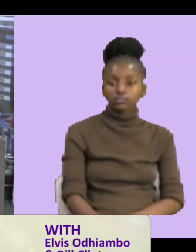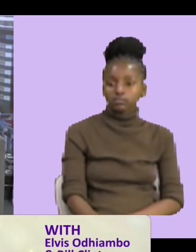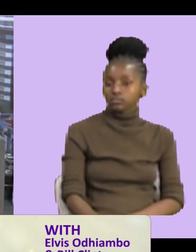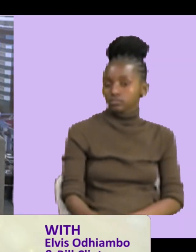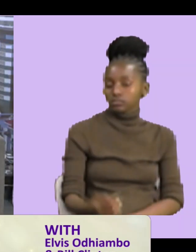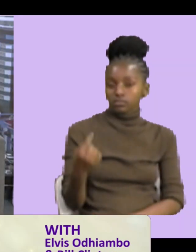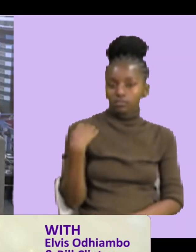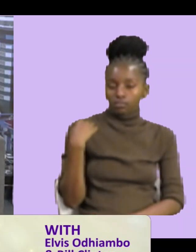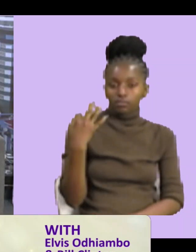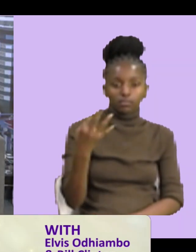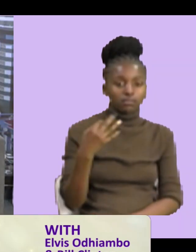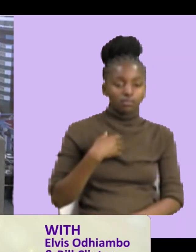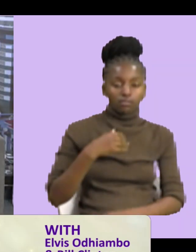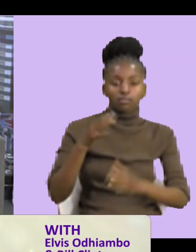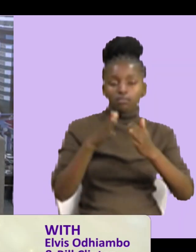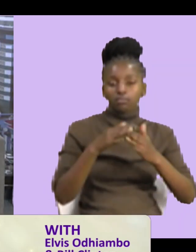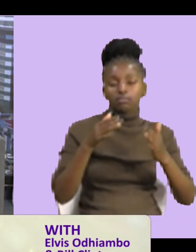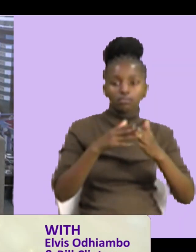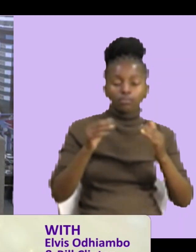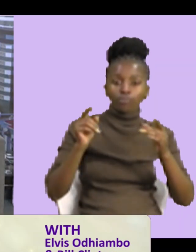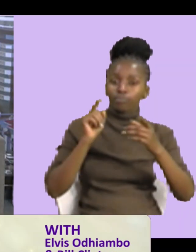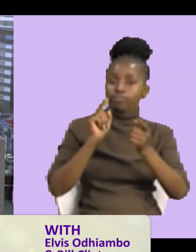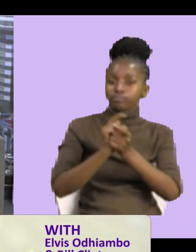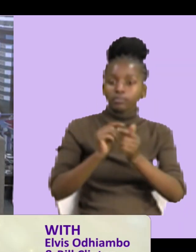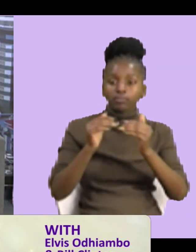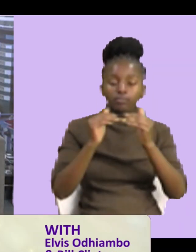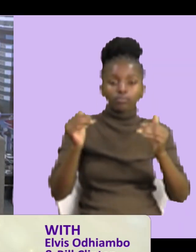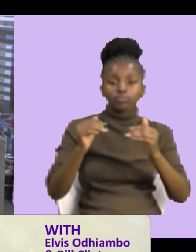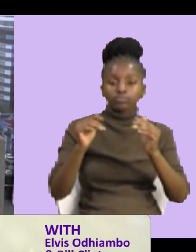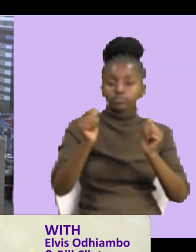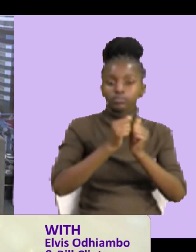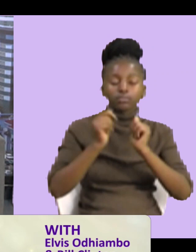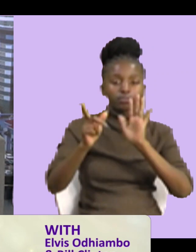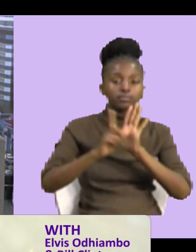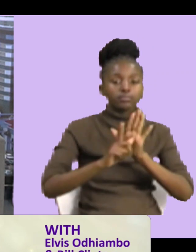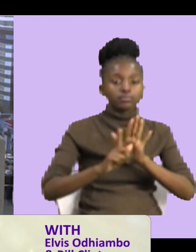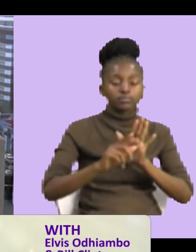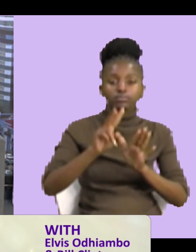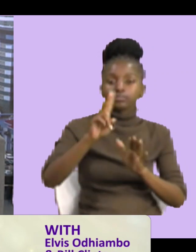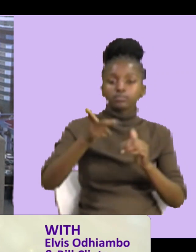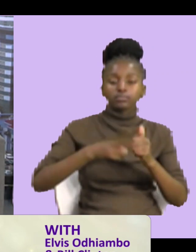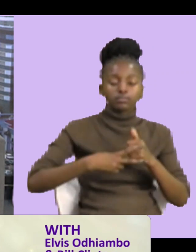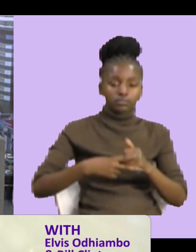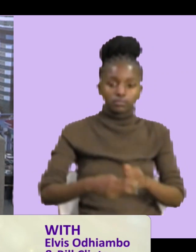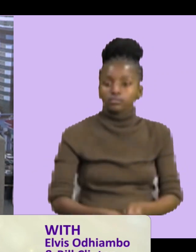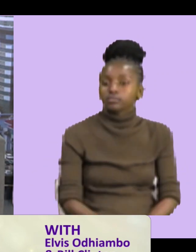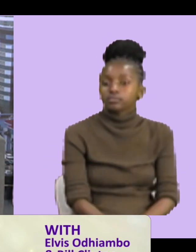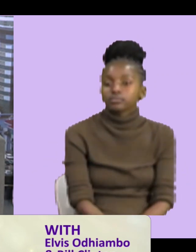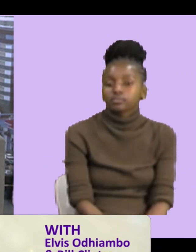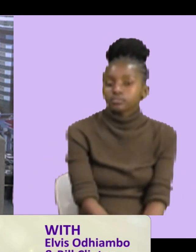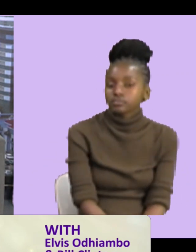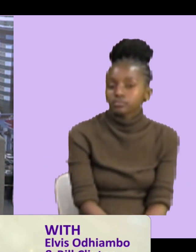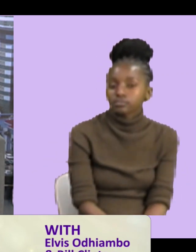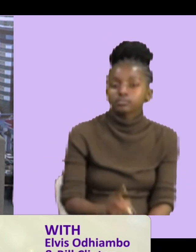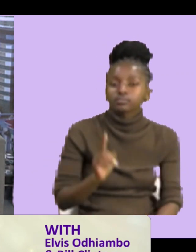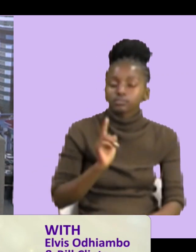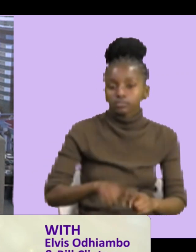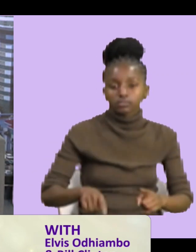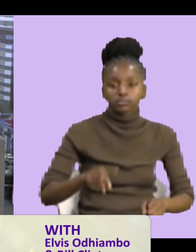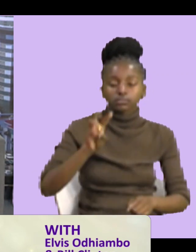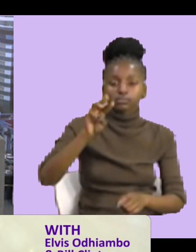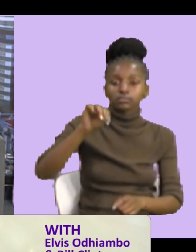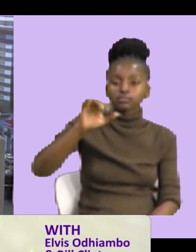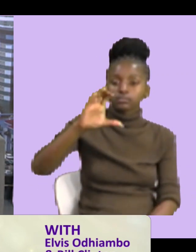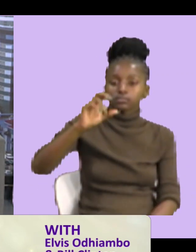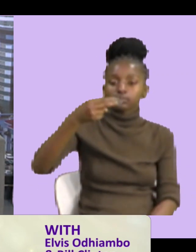who are similarly 10 points with Liverpool at 27. But so far from Mikel Arteta's side, despite the rant he had